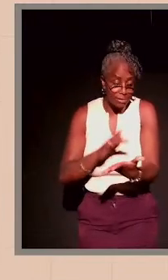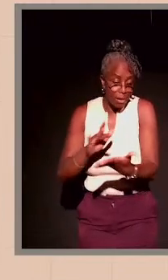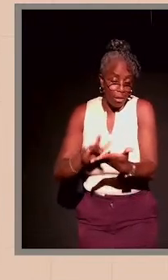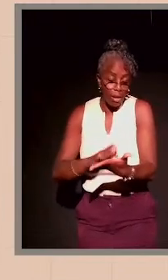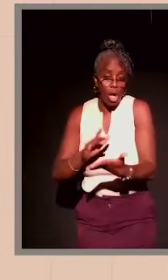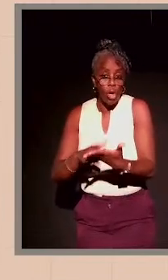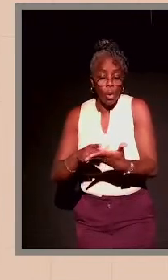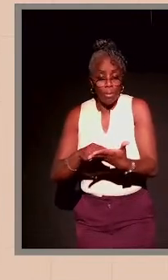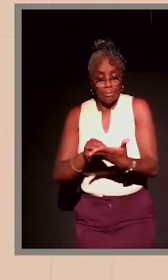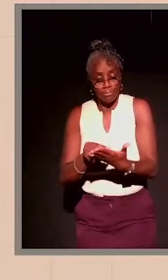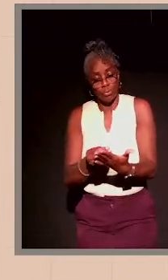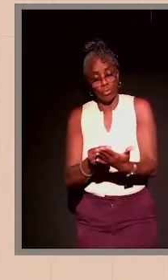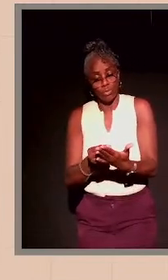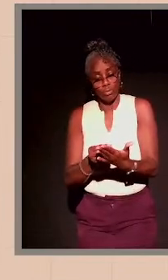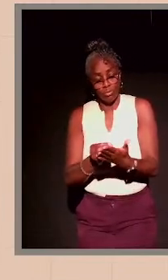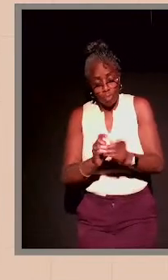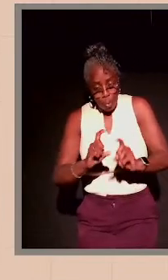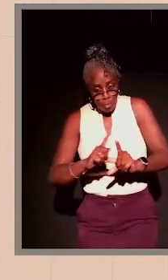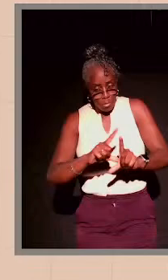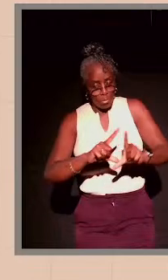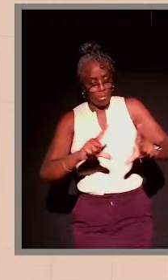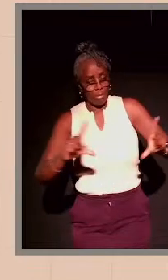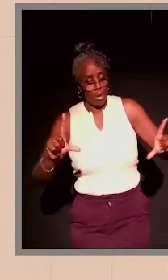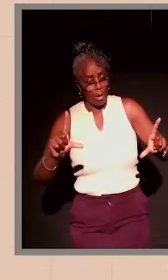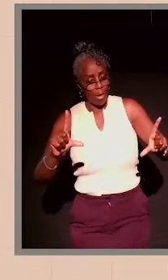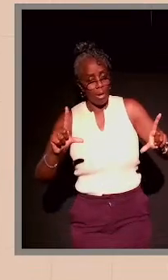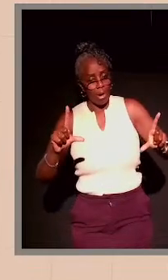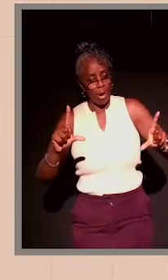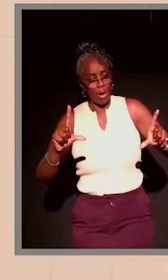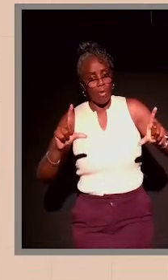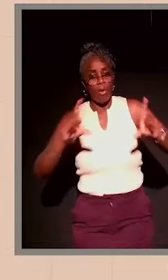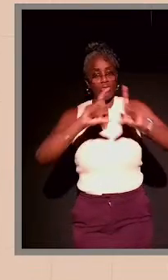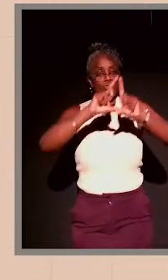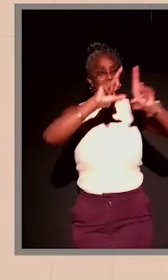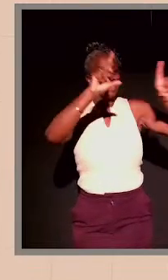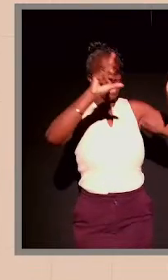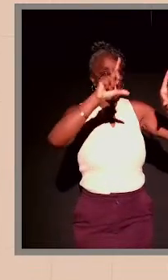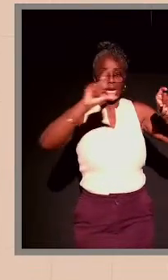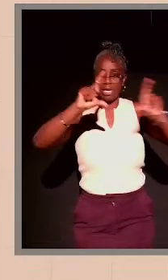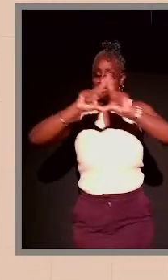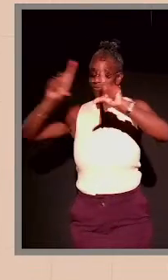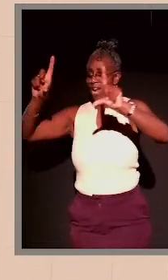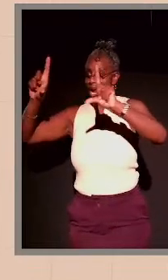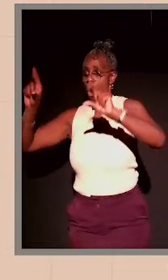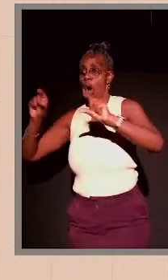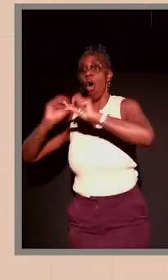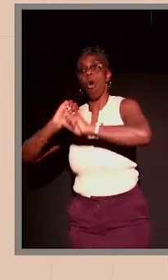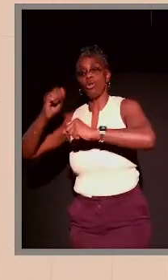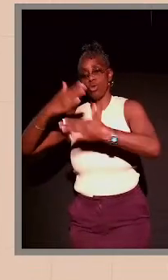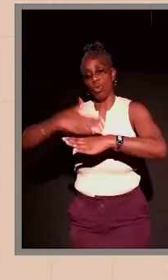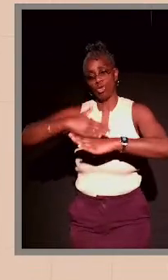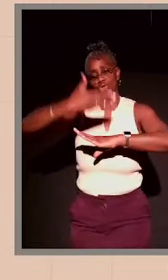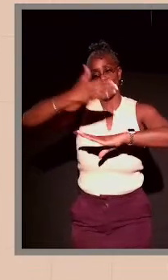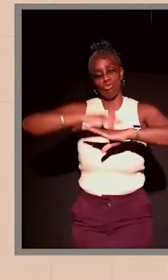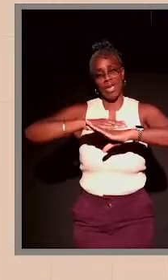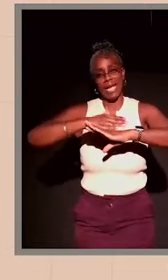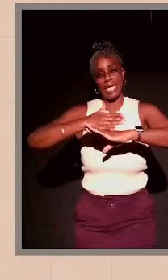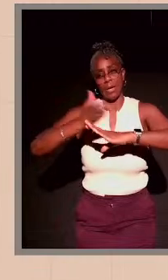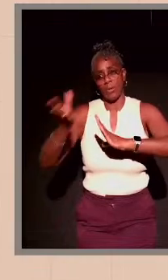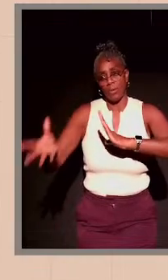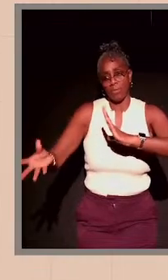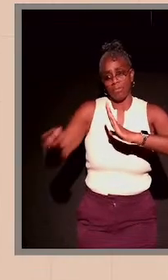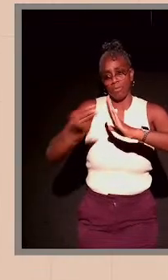to open the rectangular fields on their screen and draw into